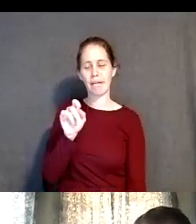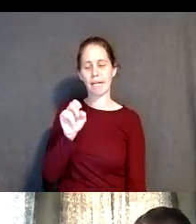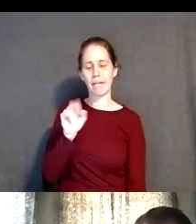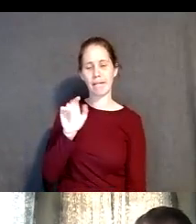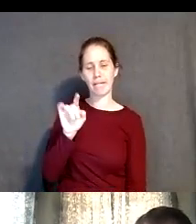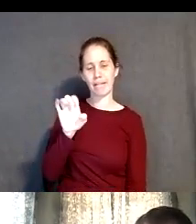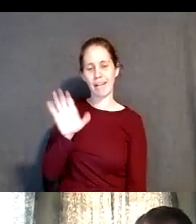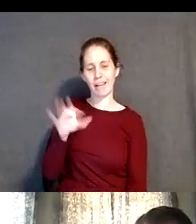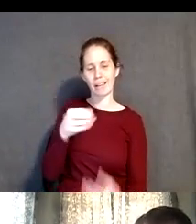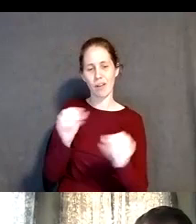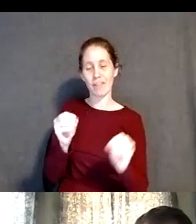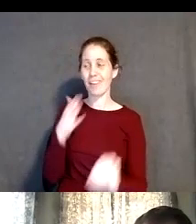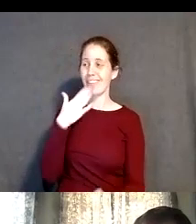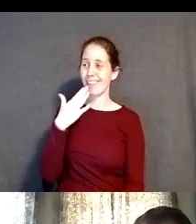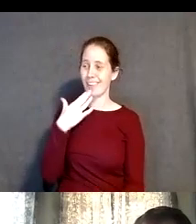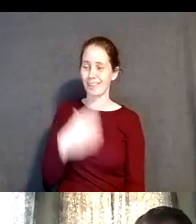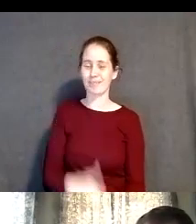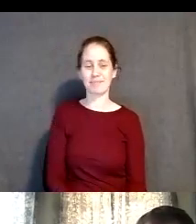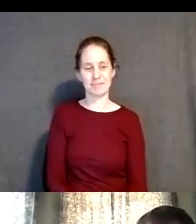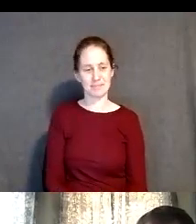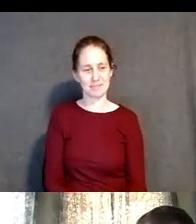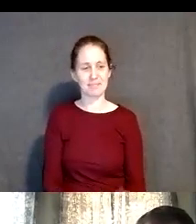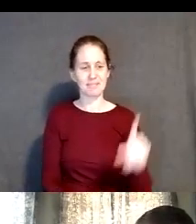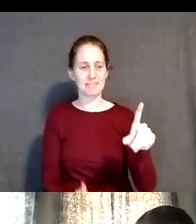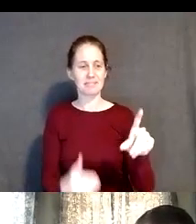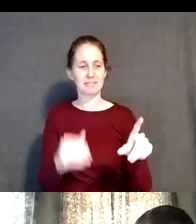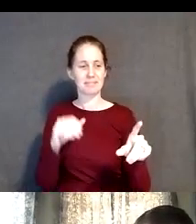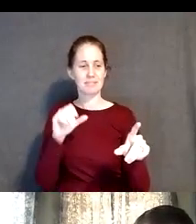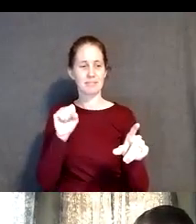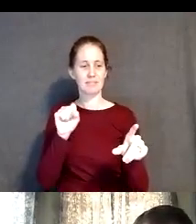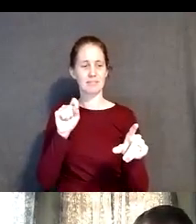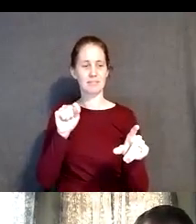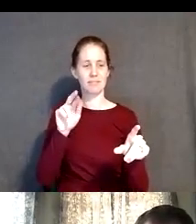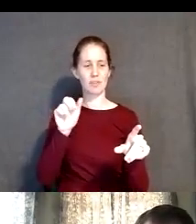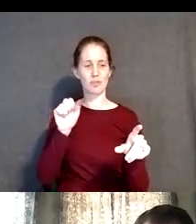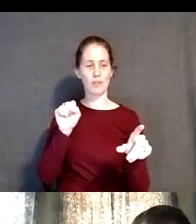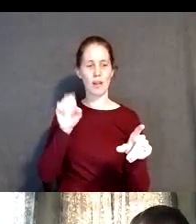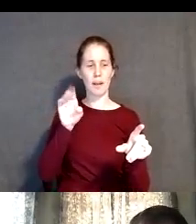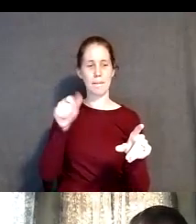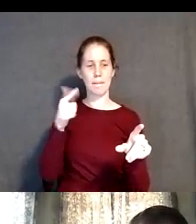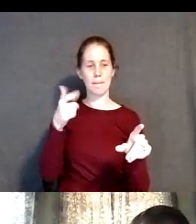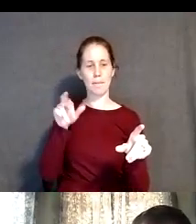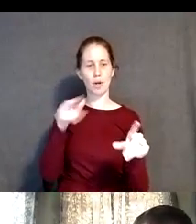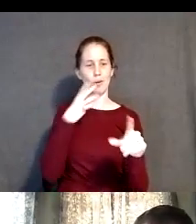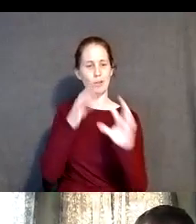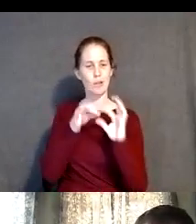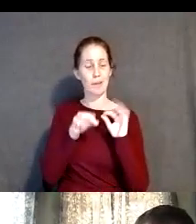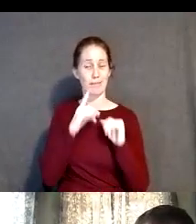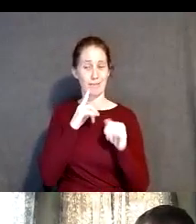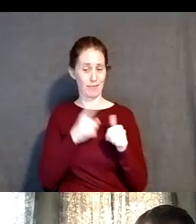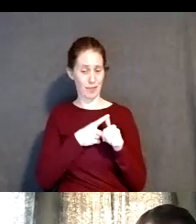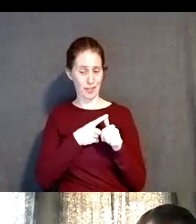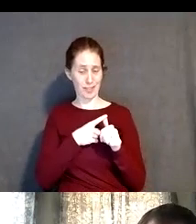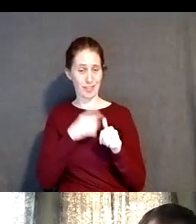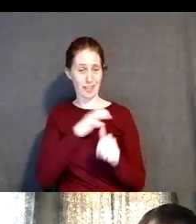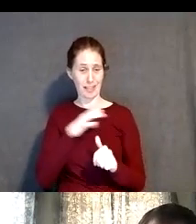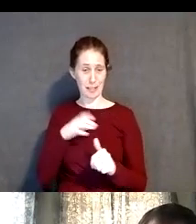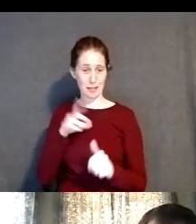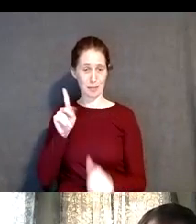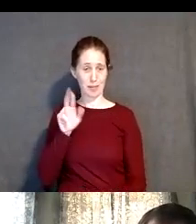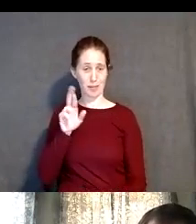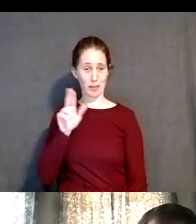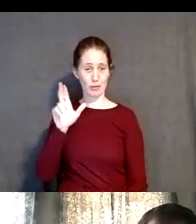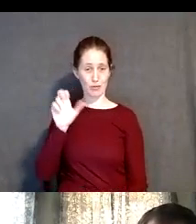Yeah, thanks, Council President. Thank you. I'd love to say just a few words. You know, first of all, Councilman Krause, I know that